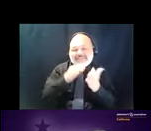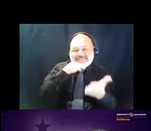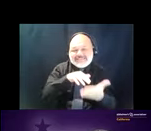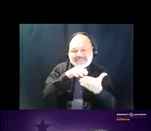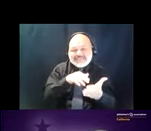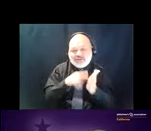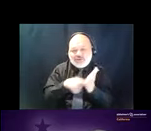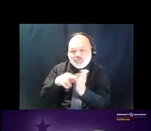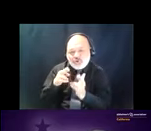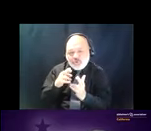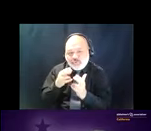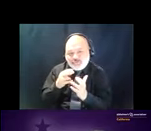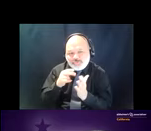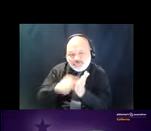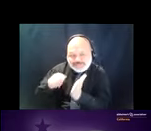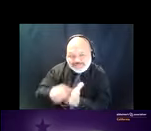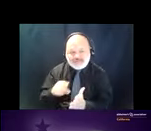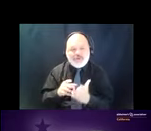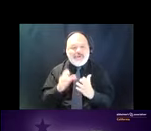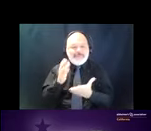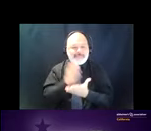practical. We have to be more than